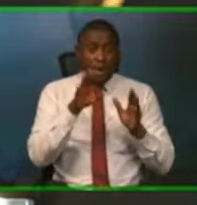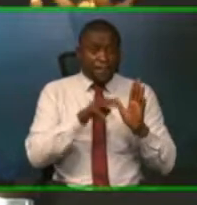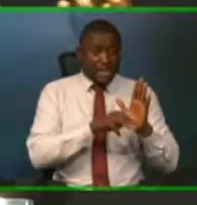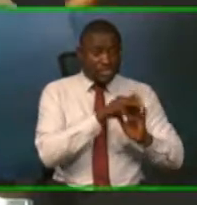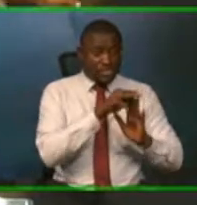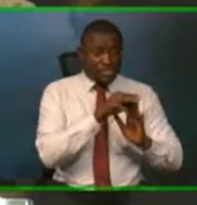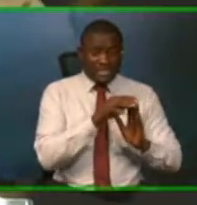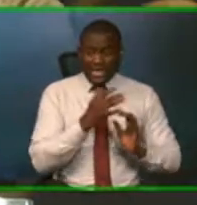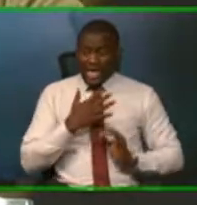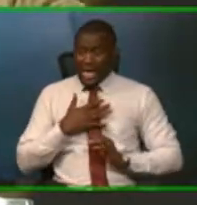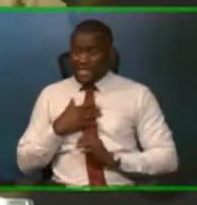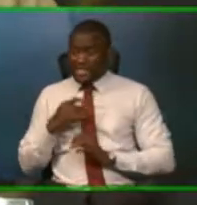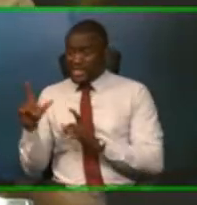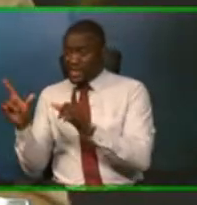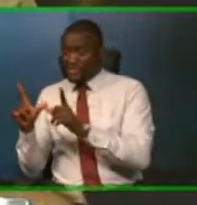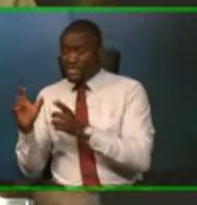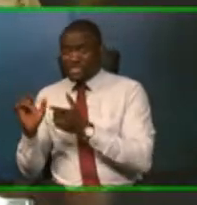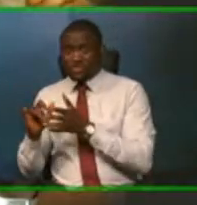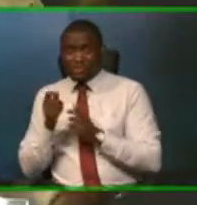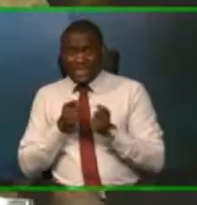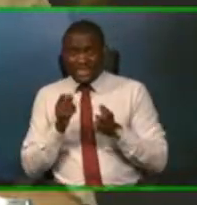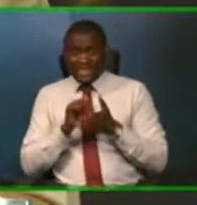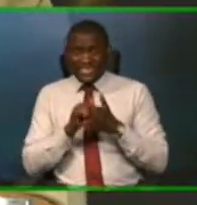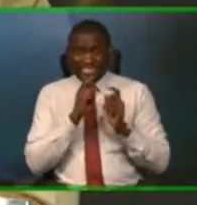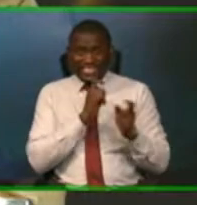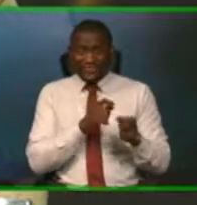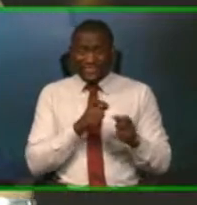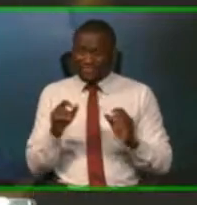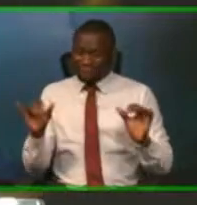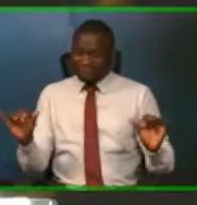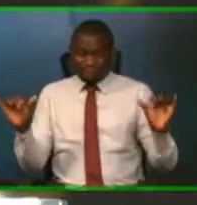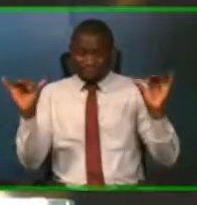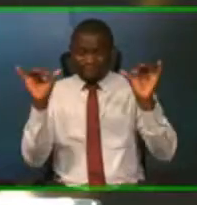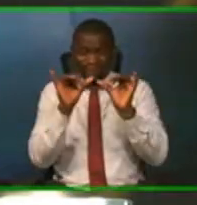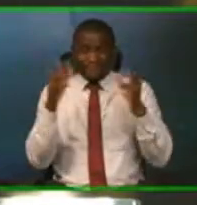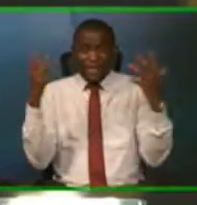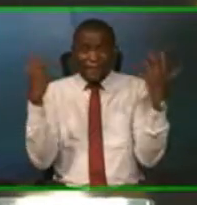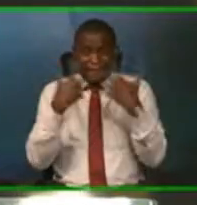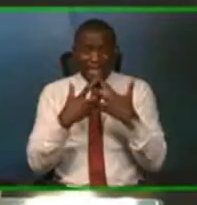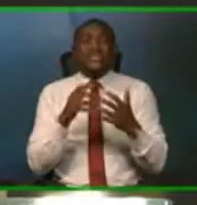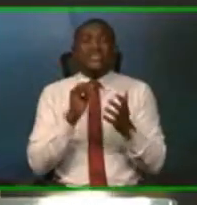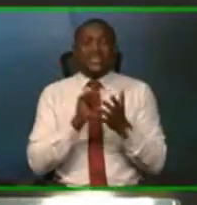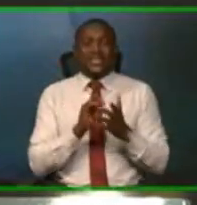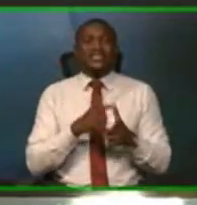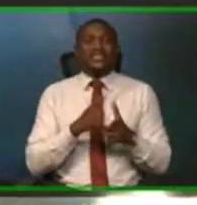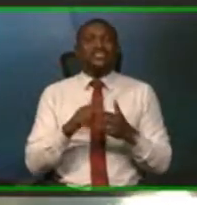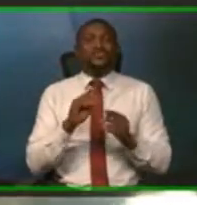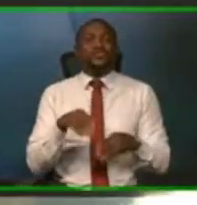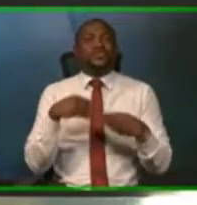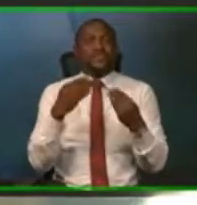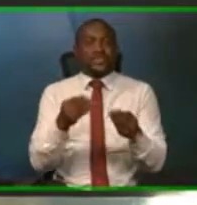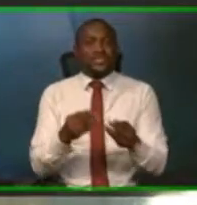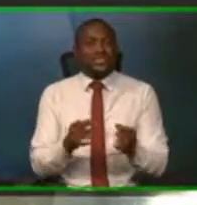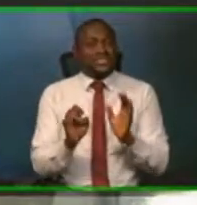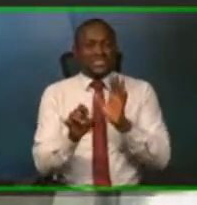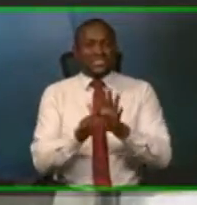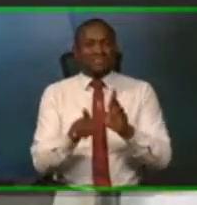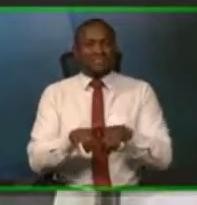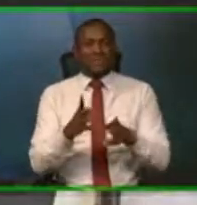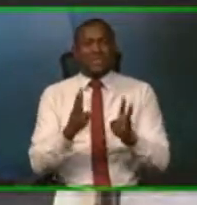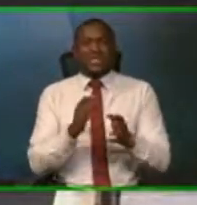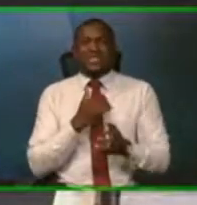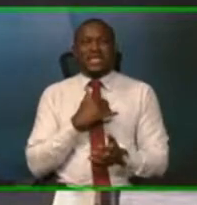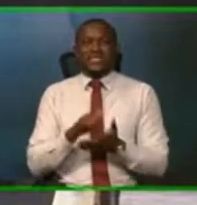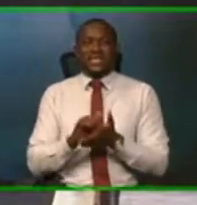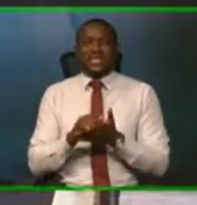to which you are able to manage that gift. The same way a responsible parent would not give a child of 10 years old or 5